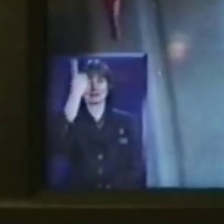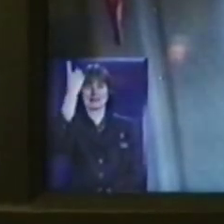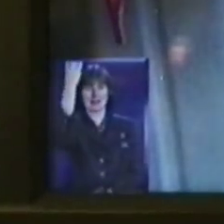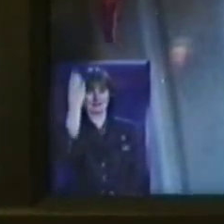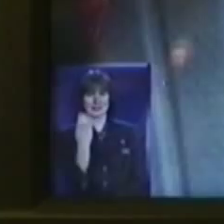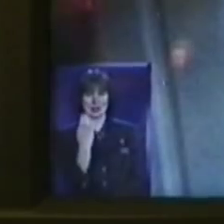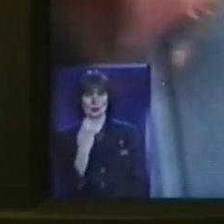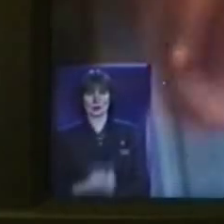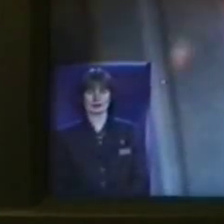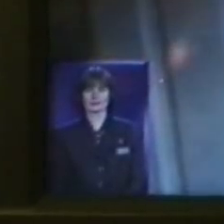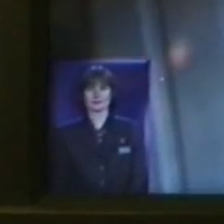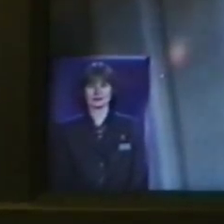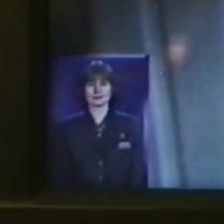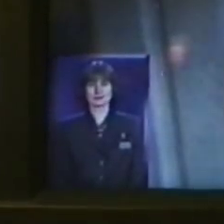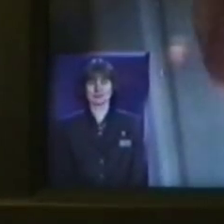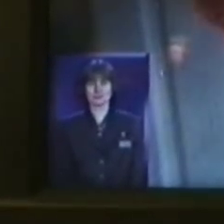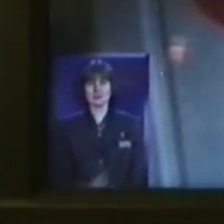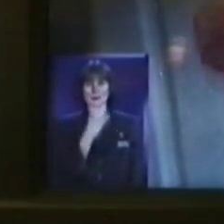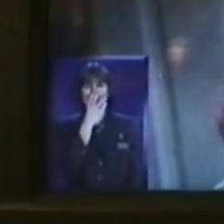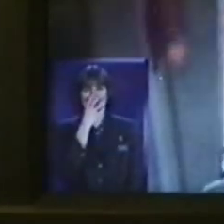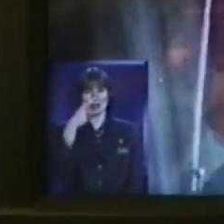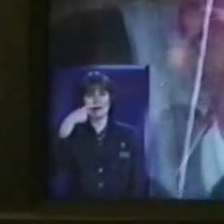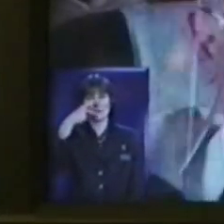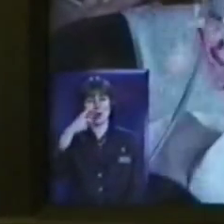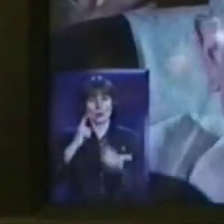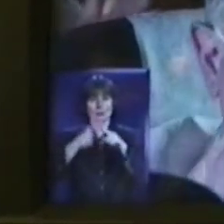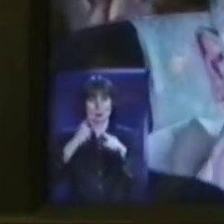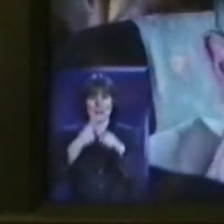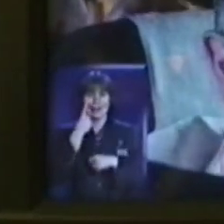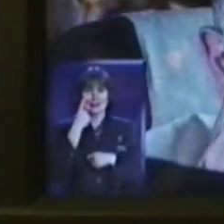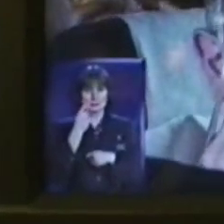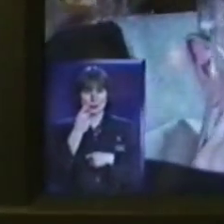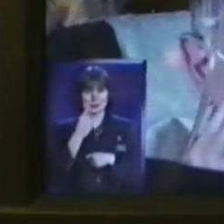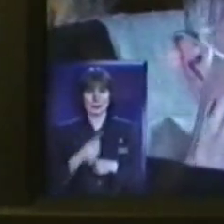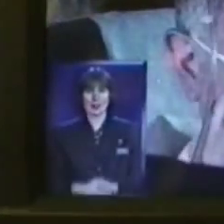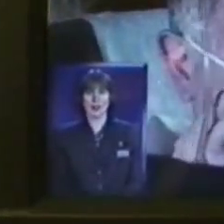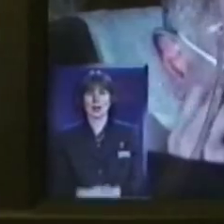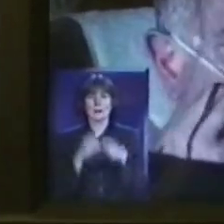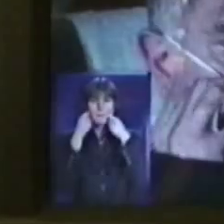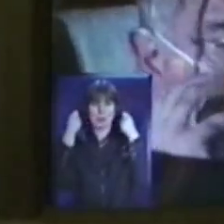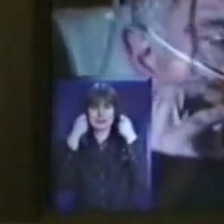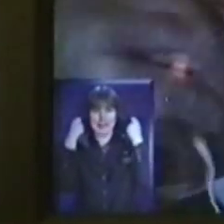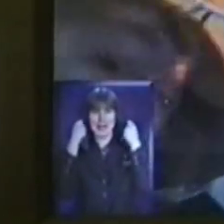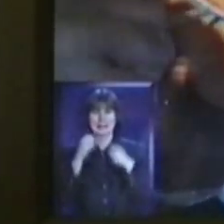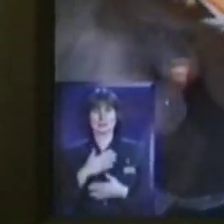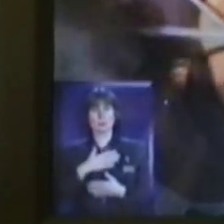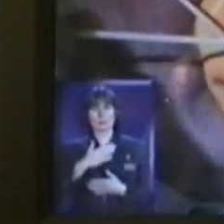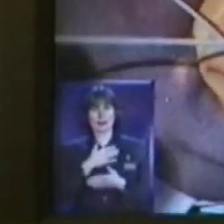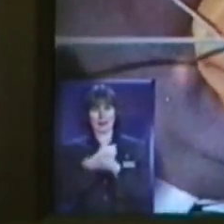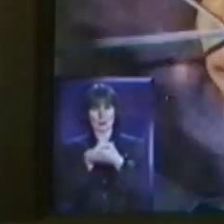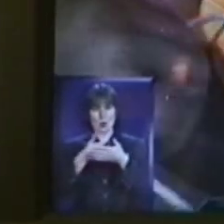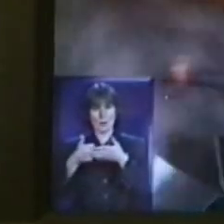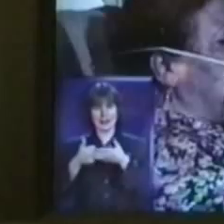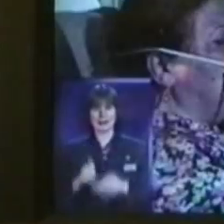In some areas, the mask is released by pulling on this colored streamer. Place it over your mouth and nose as quickly as possible and adjust the band to